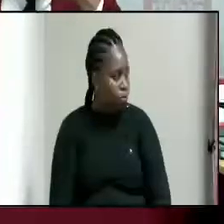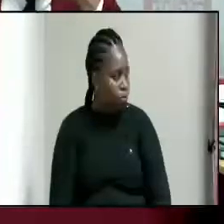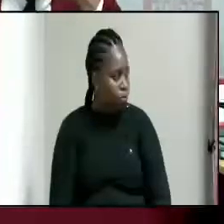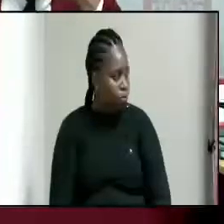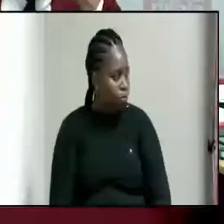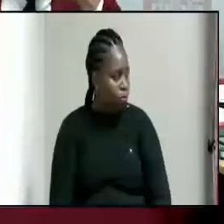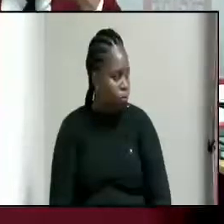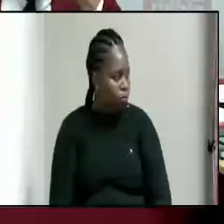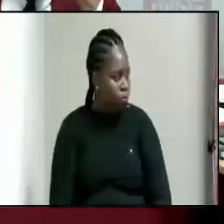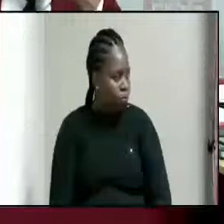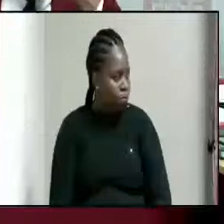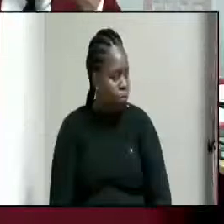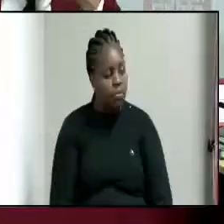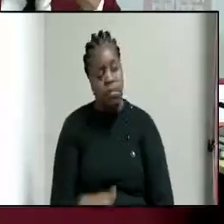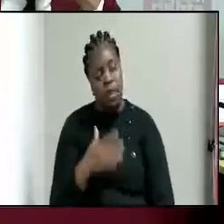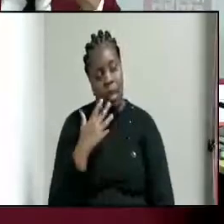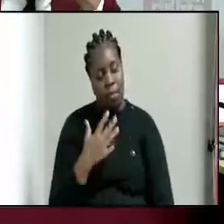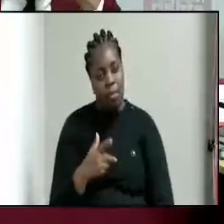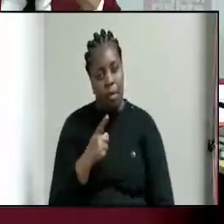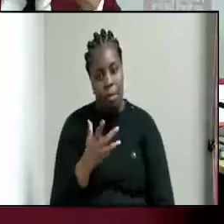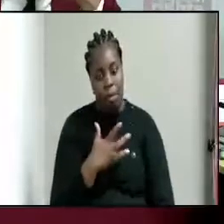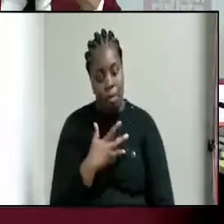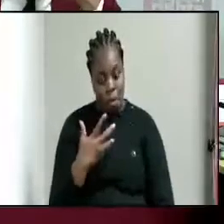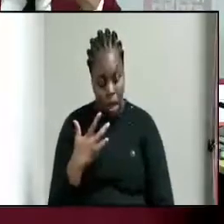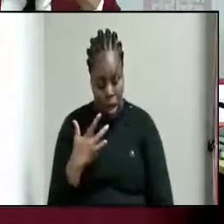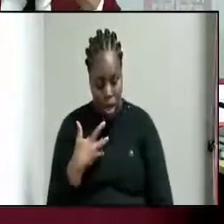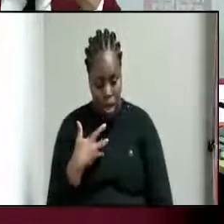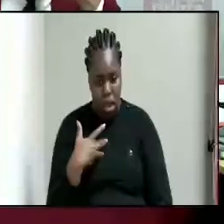and childhood, who are we